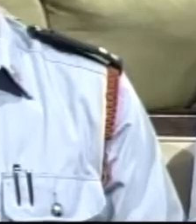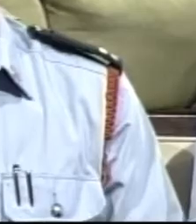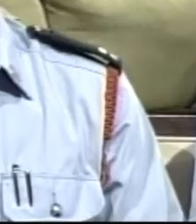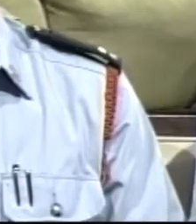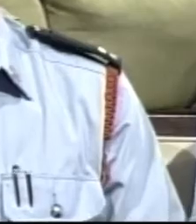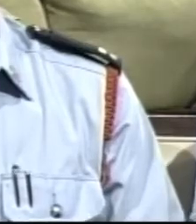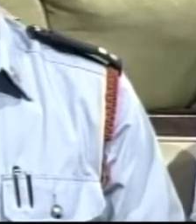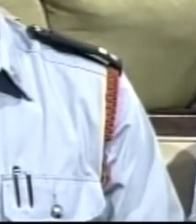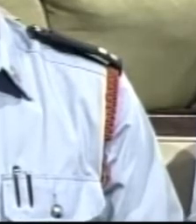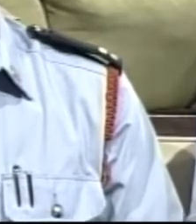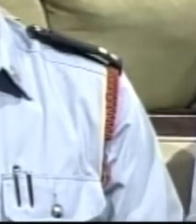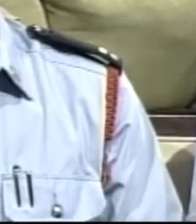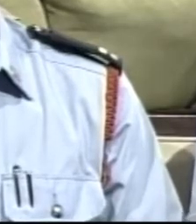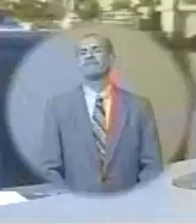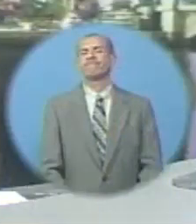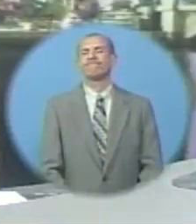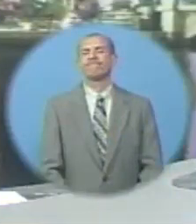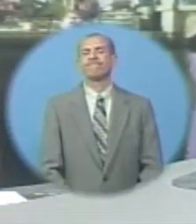a world of heartbreak.